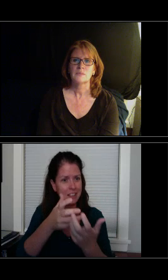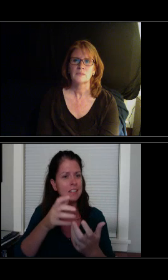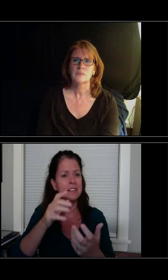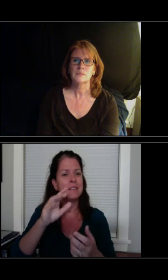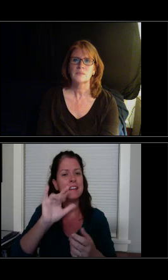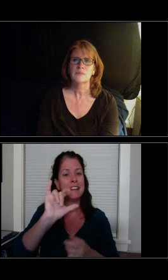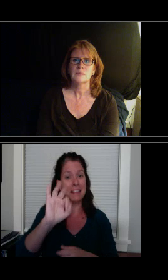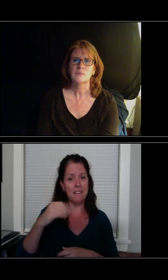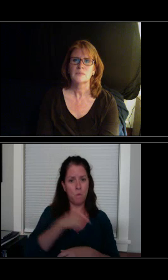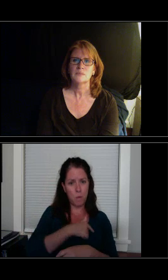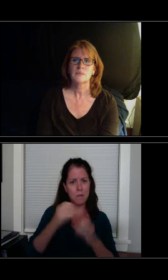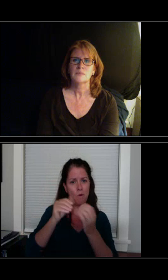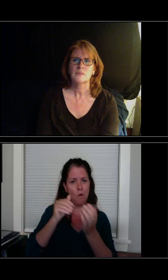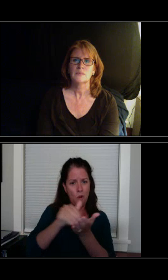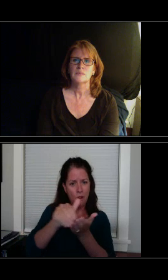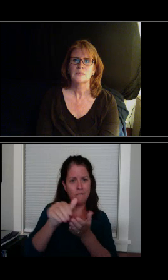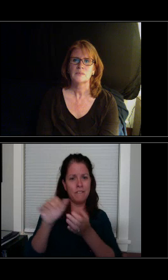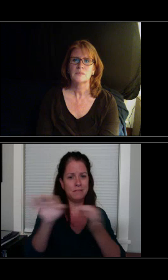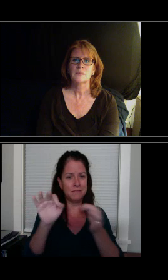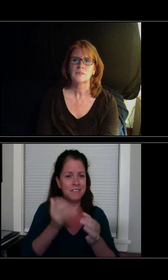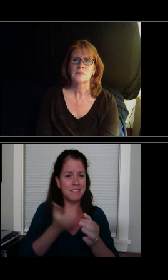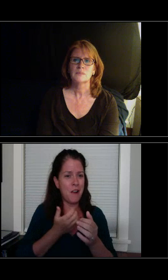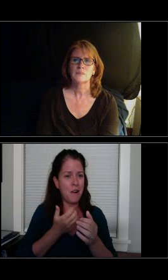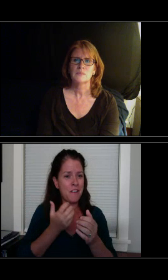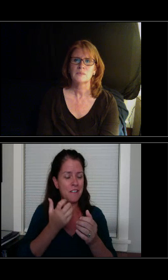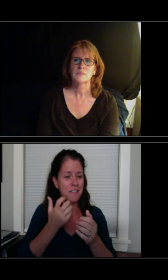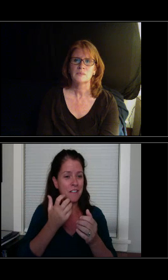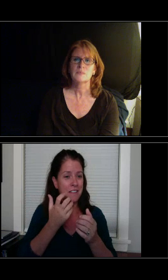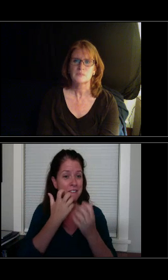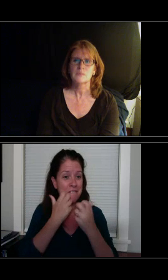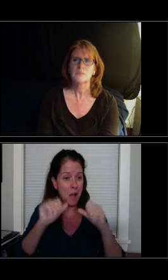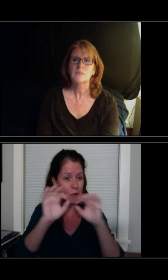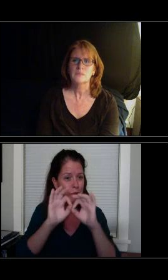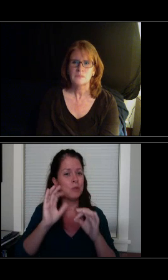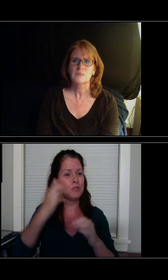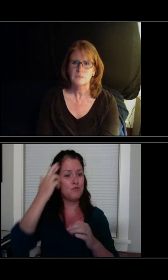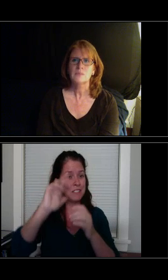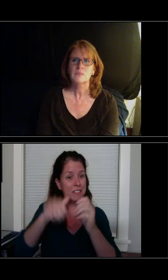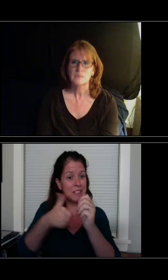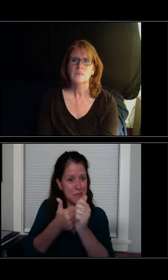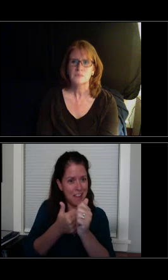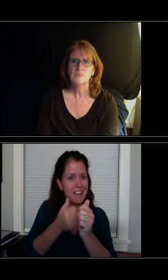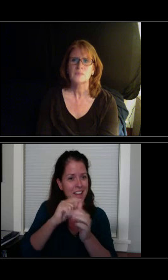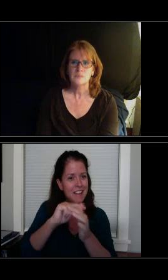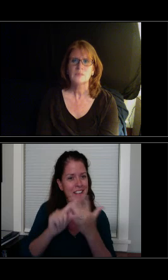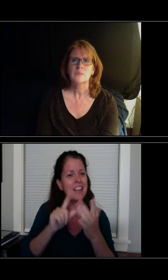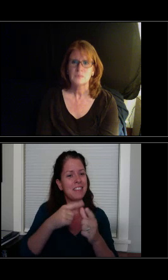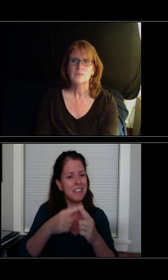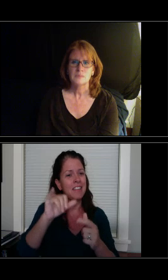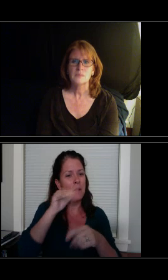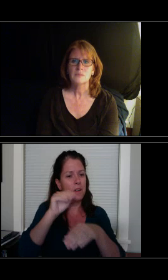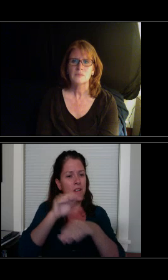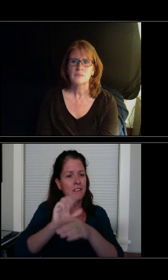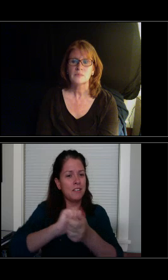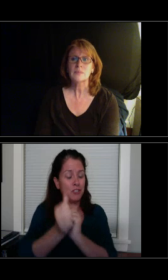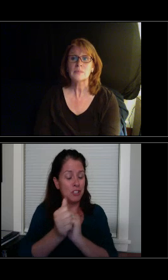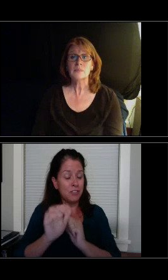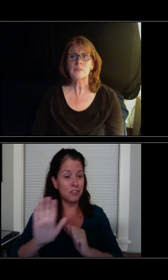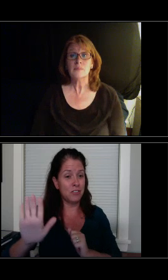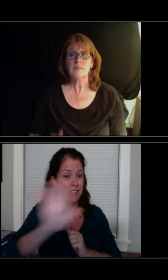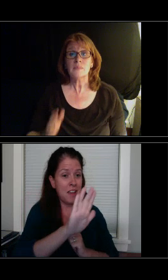communities. And it's often based on a very black and white structure. So how do we describe our values and the